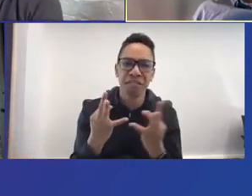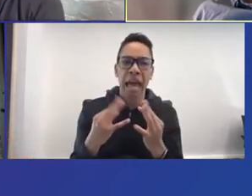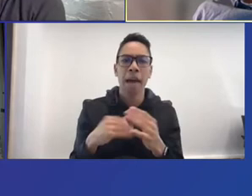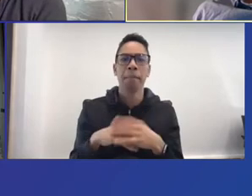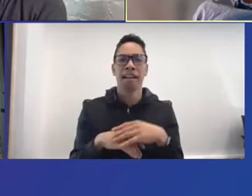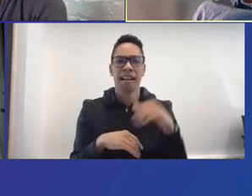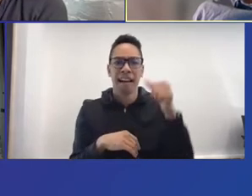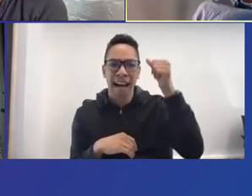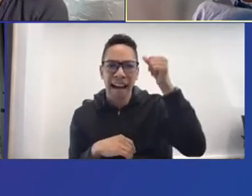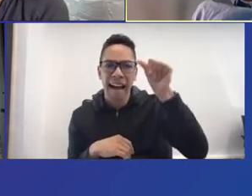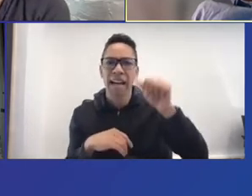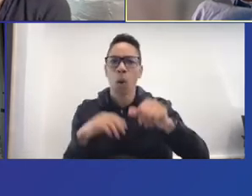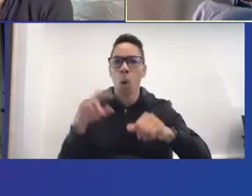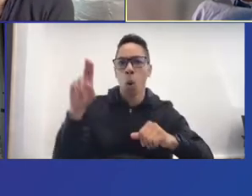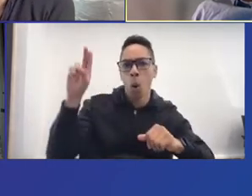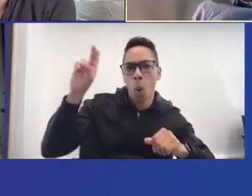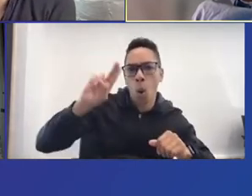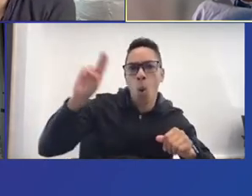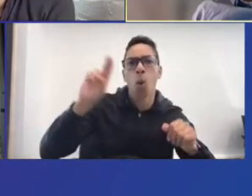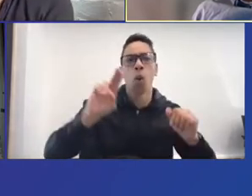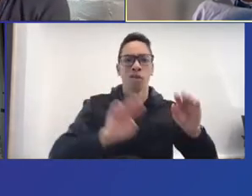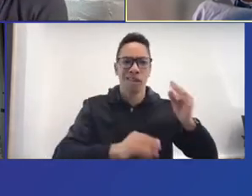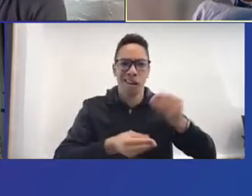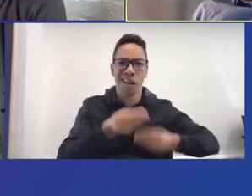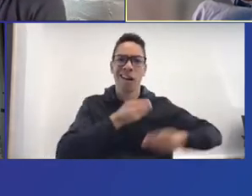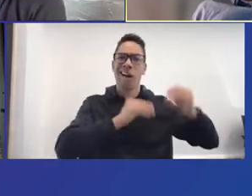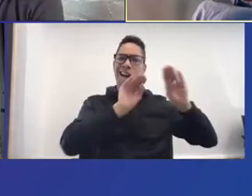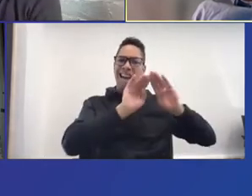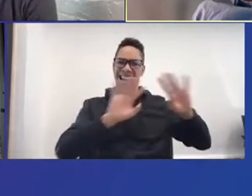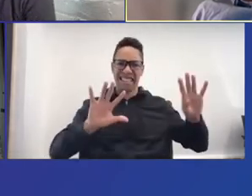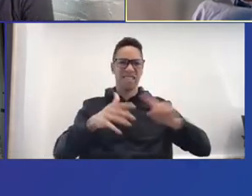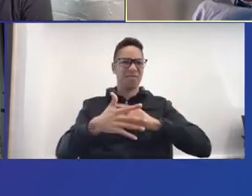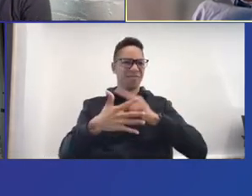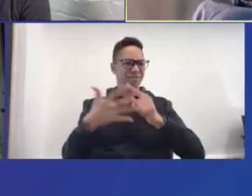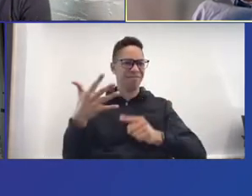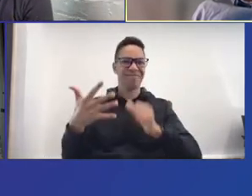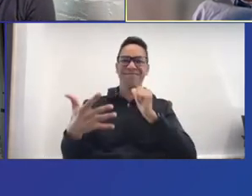and ancestors and that sort of thing. And so